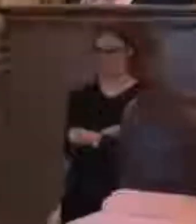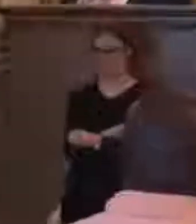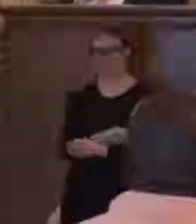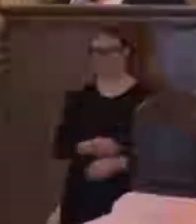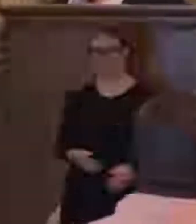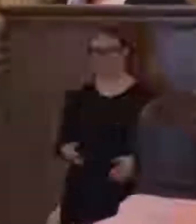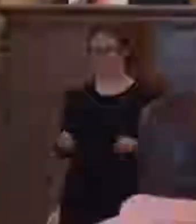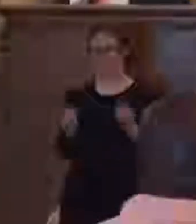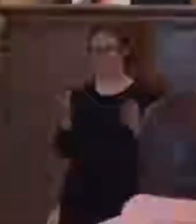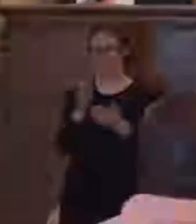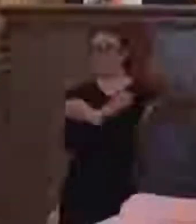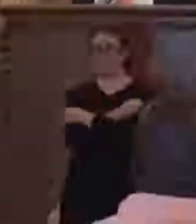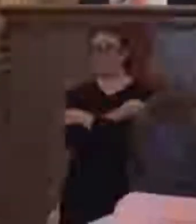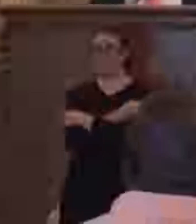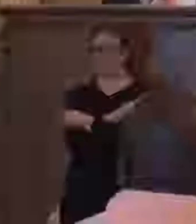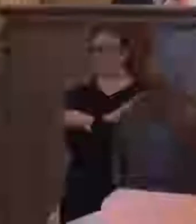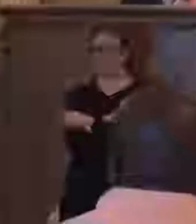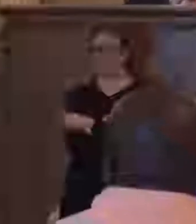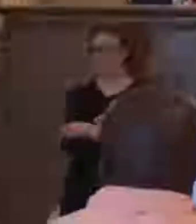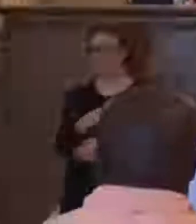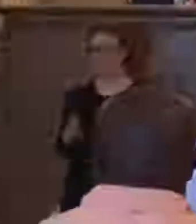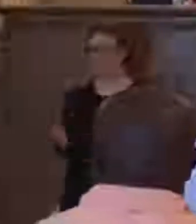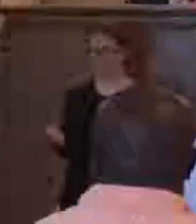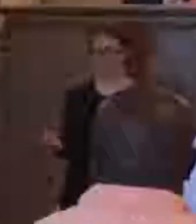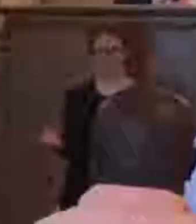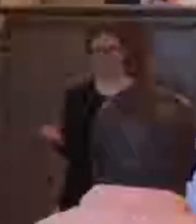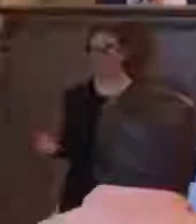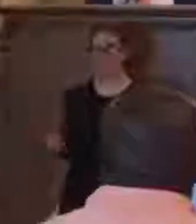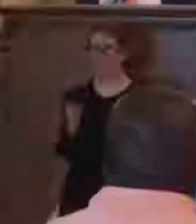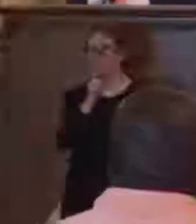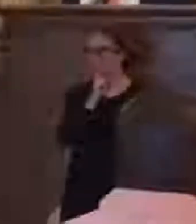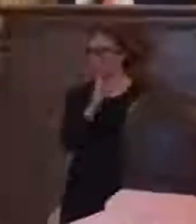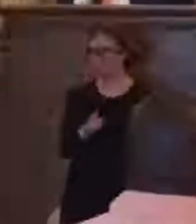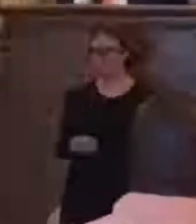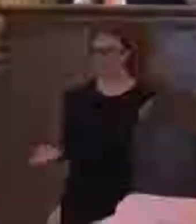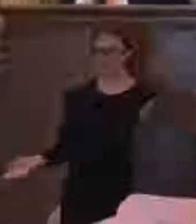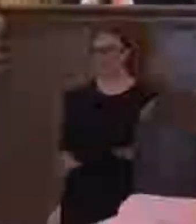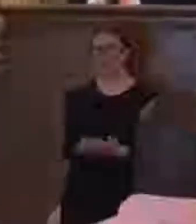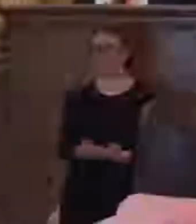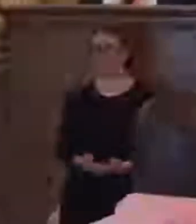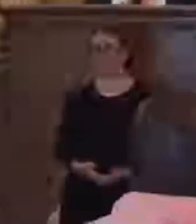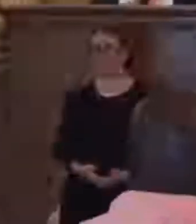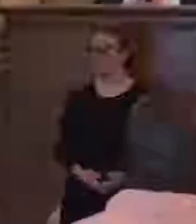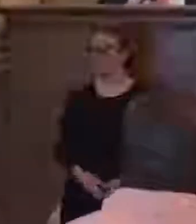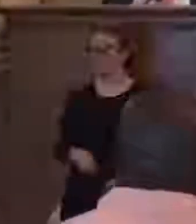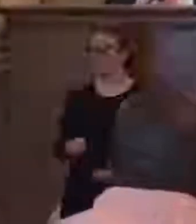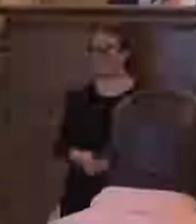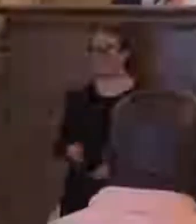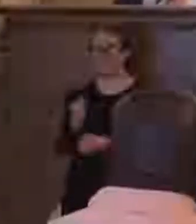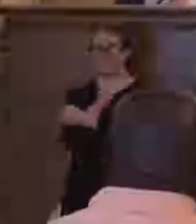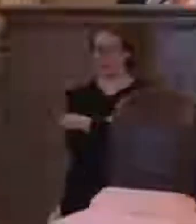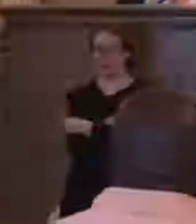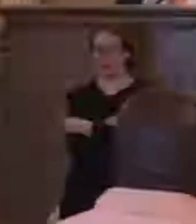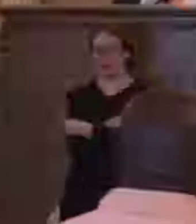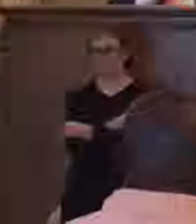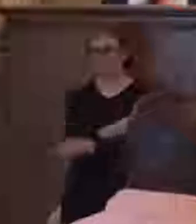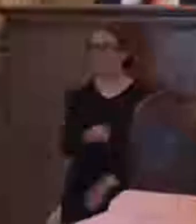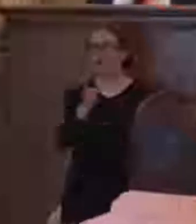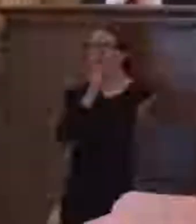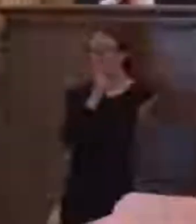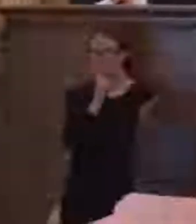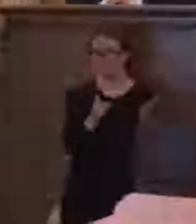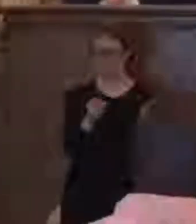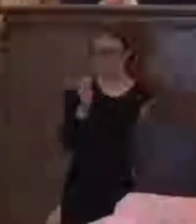that got a lot of love, but they really ain't got any truth. But here at Sanctuary Abilene, you got somebody that's got love and they got the